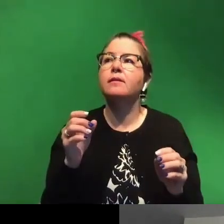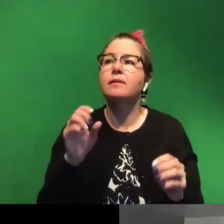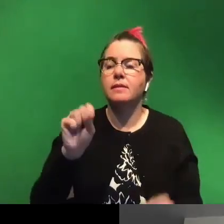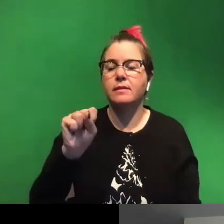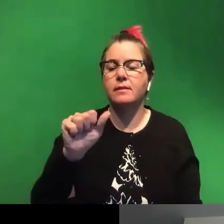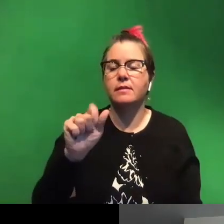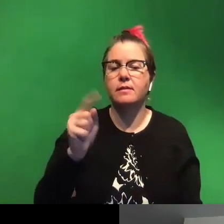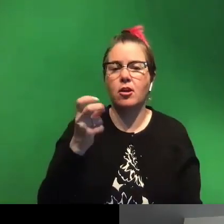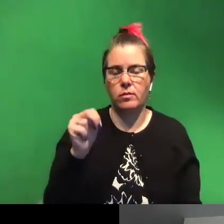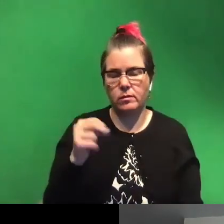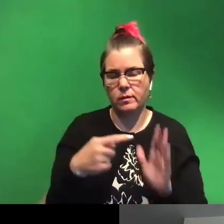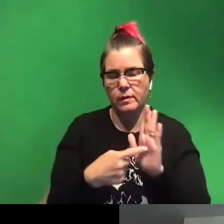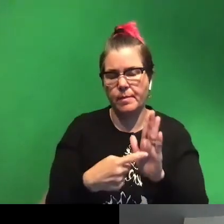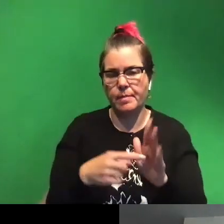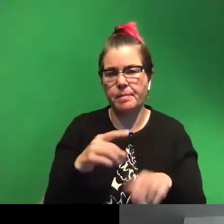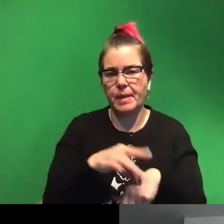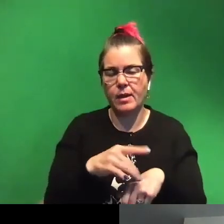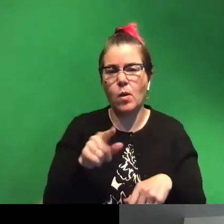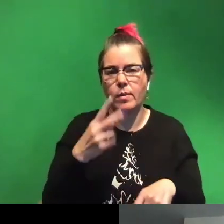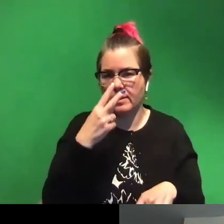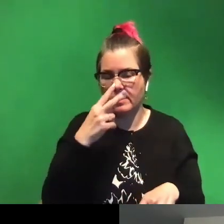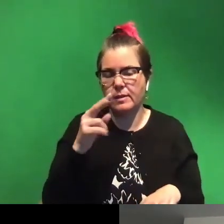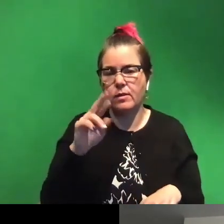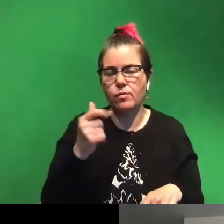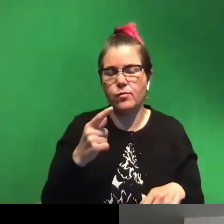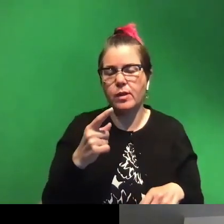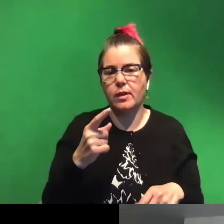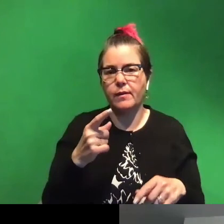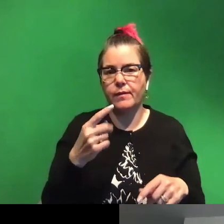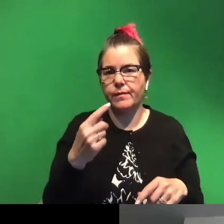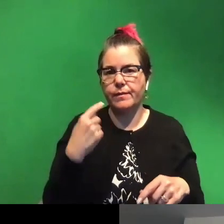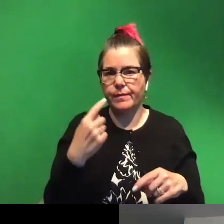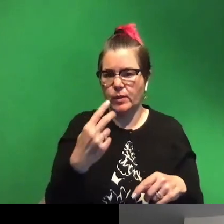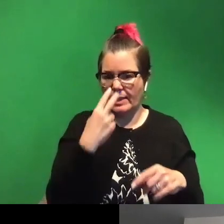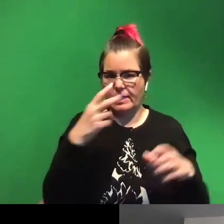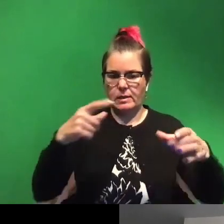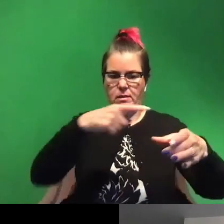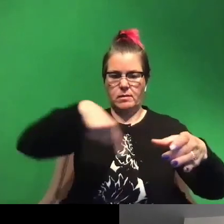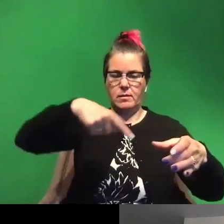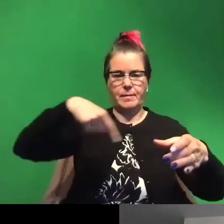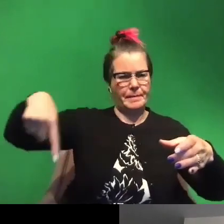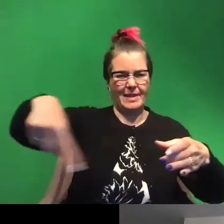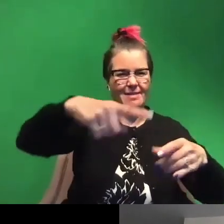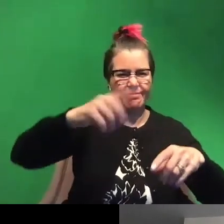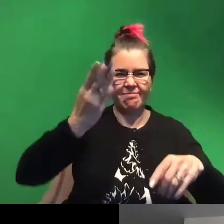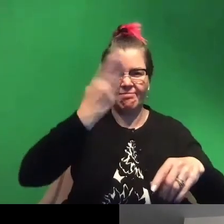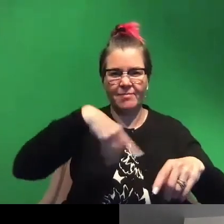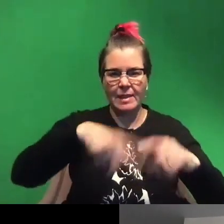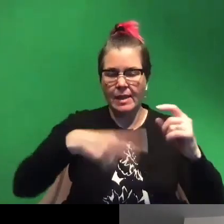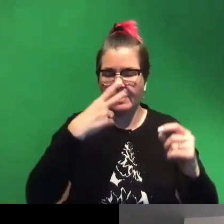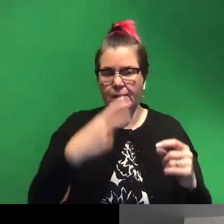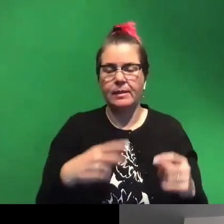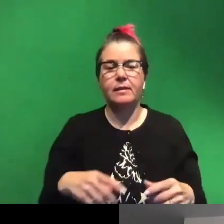example, Saturn, you only see the rings that are facing you, but you cannot see whatever is behind. But